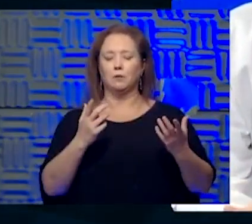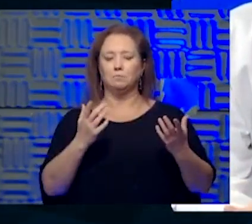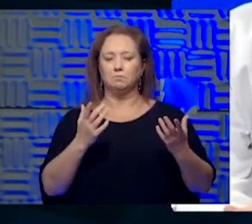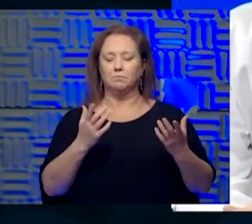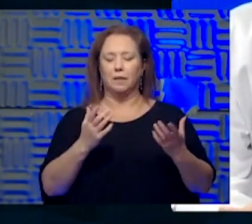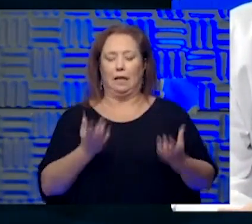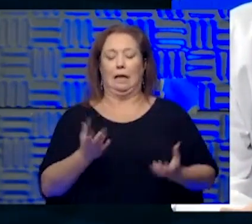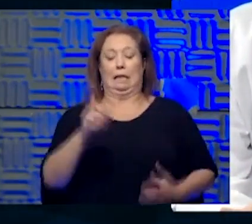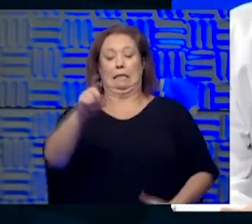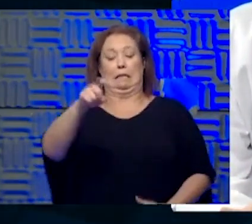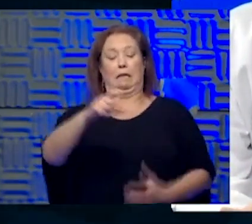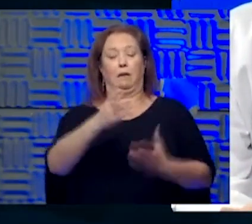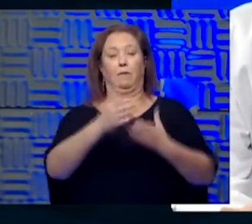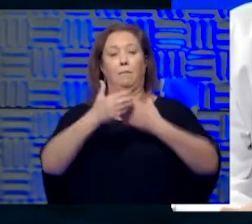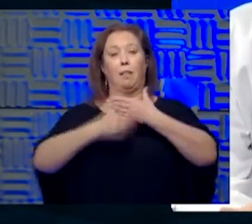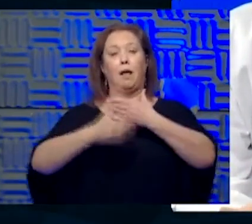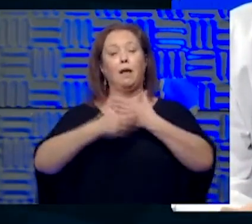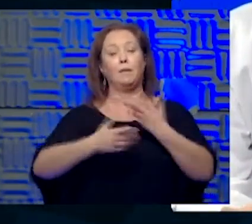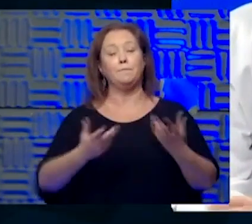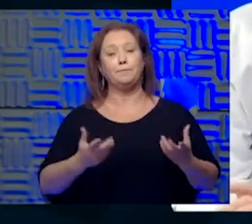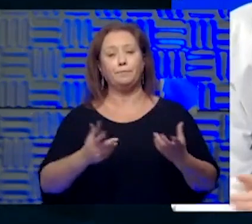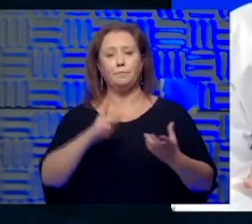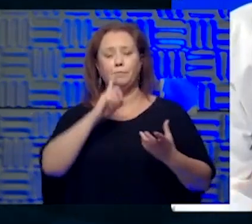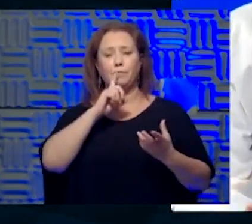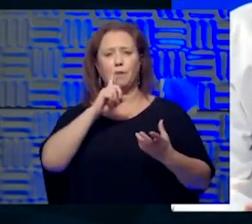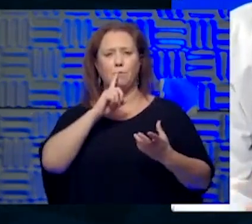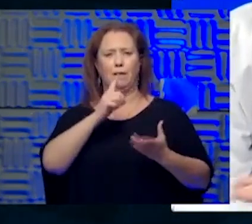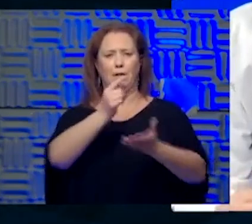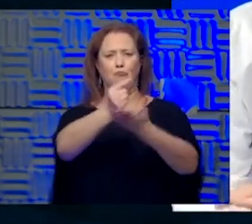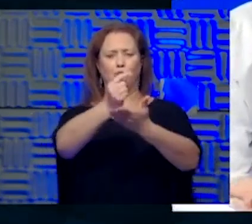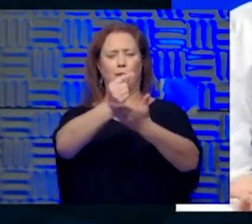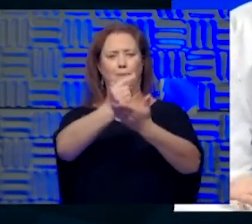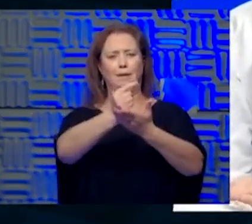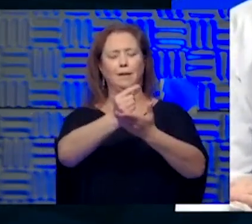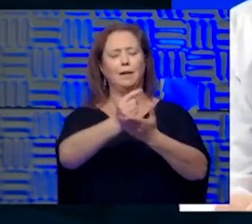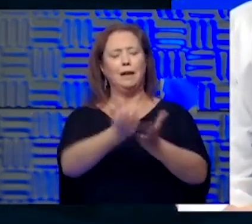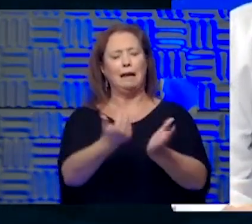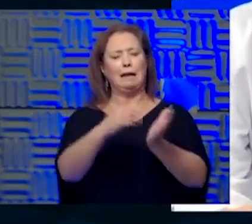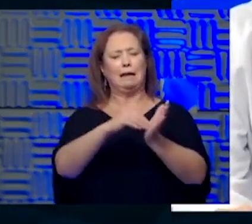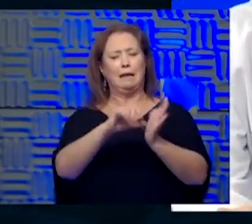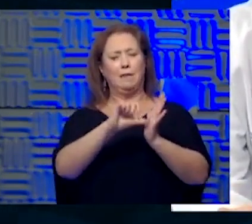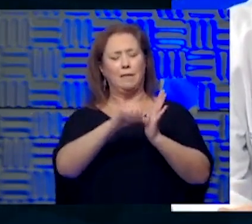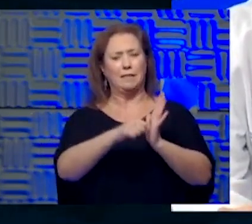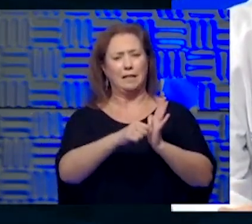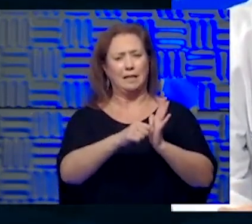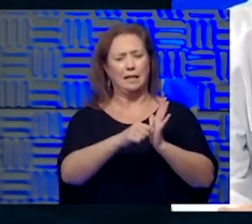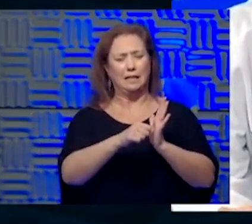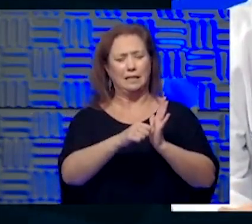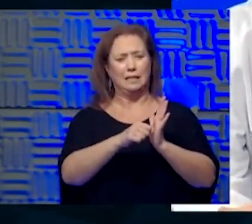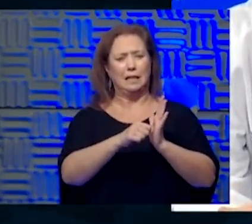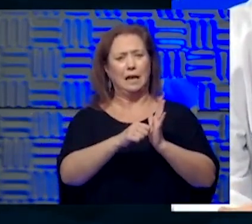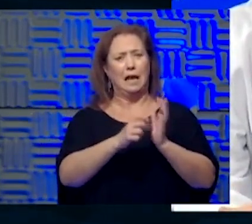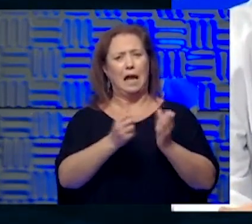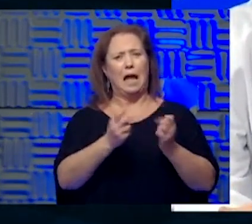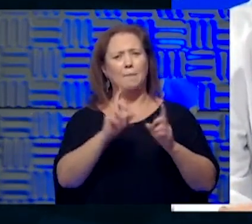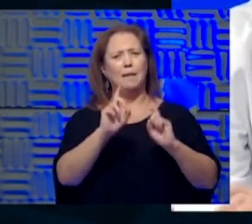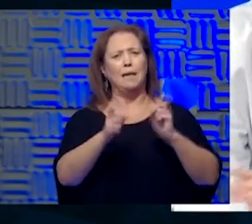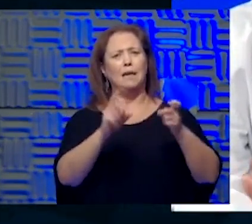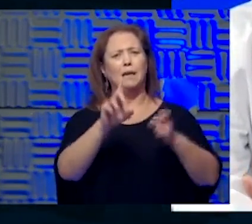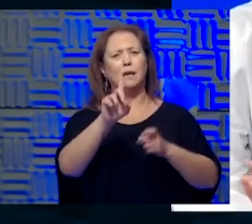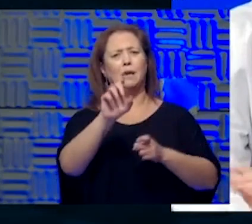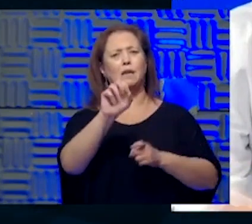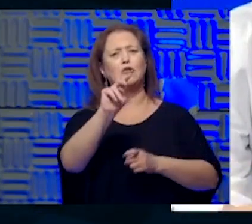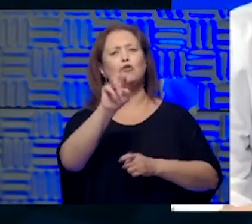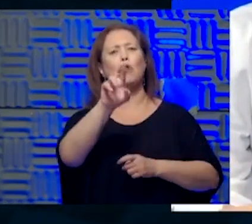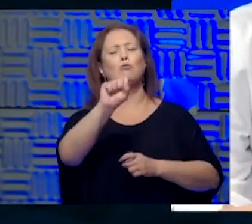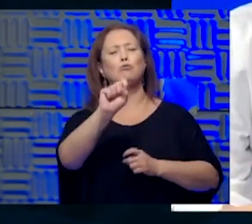and really as a form of treatment. Tell us again, how many donors do you think you could use